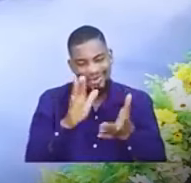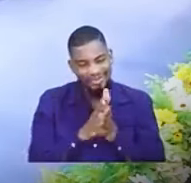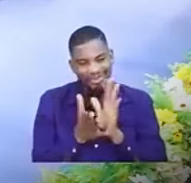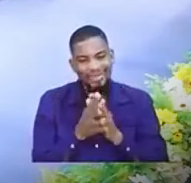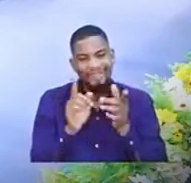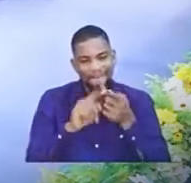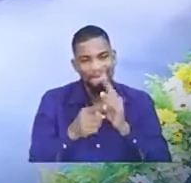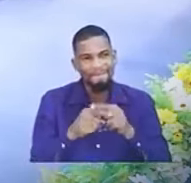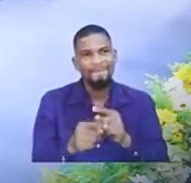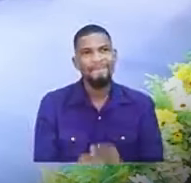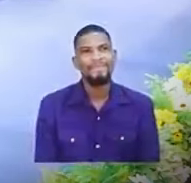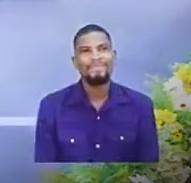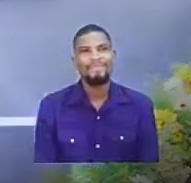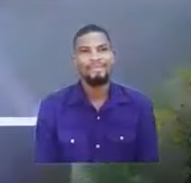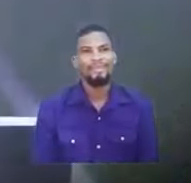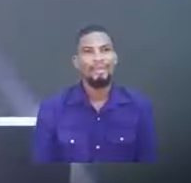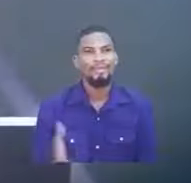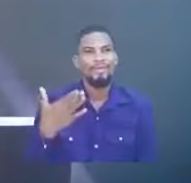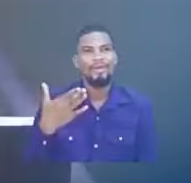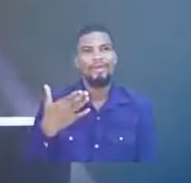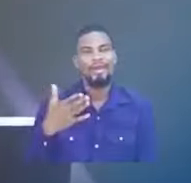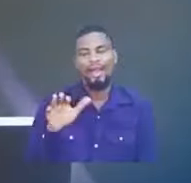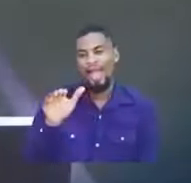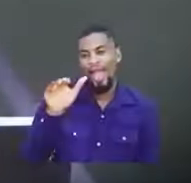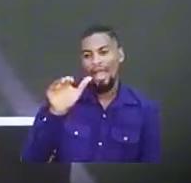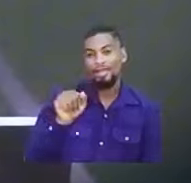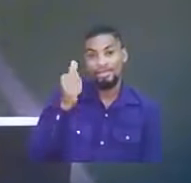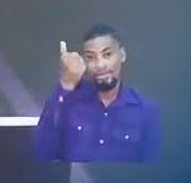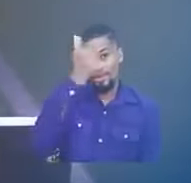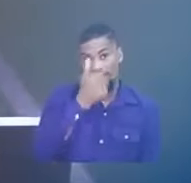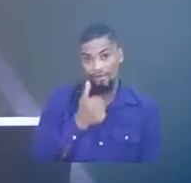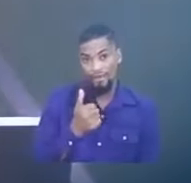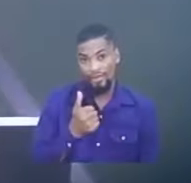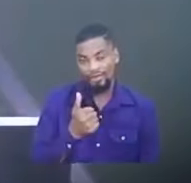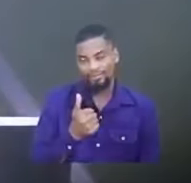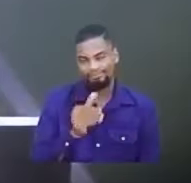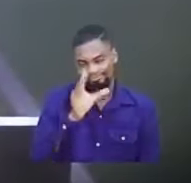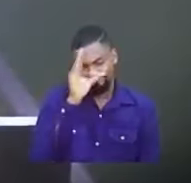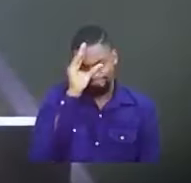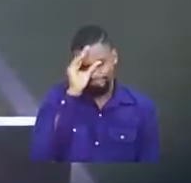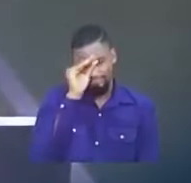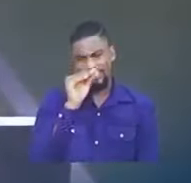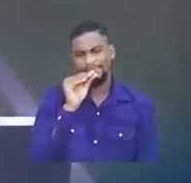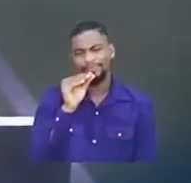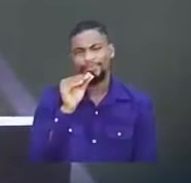When we were in South Africa, there was this young man.